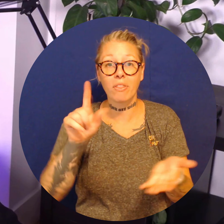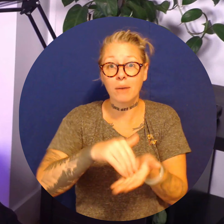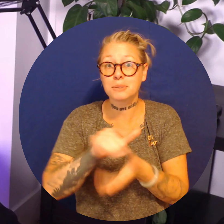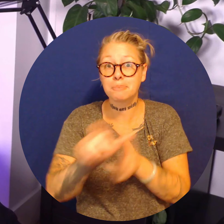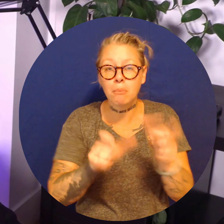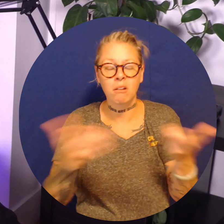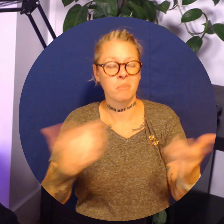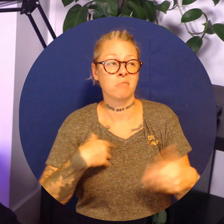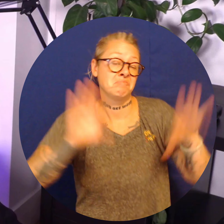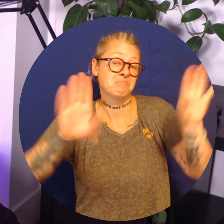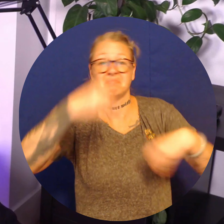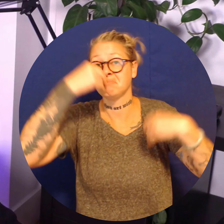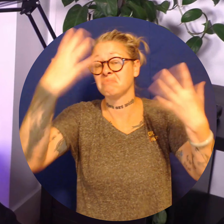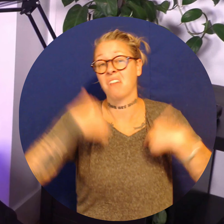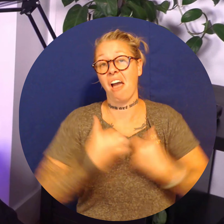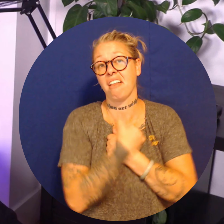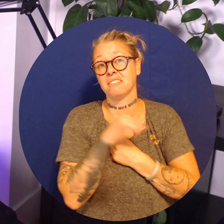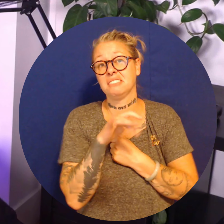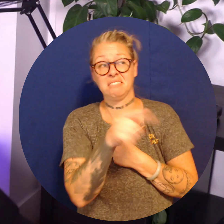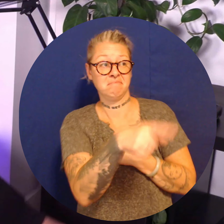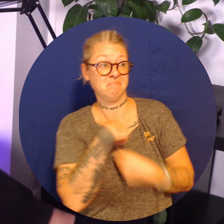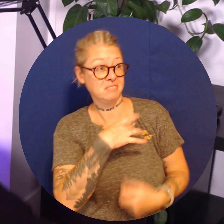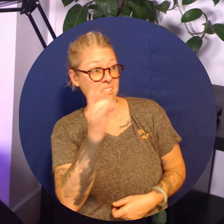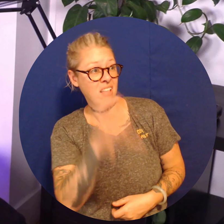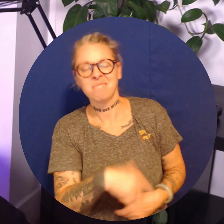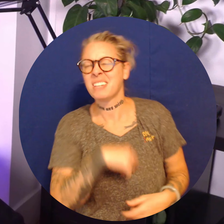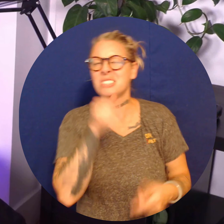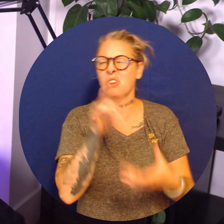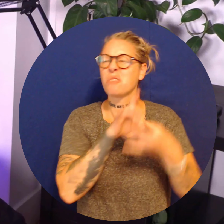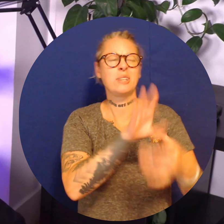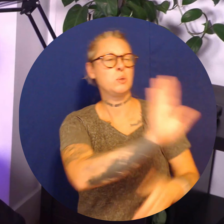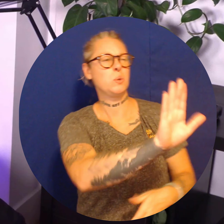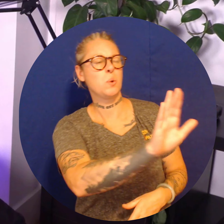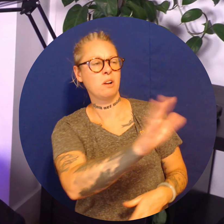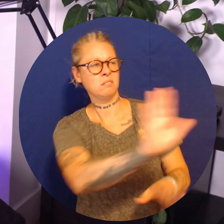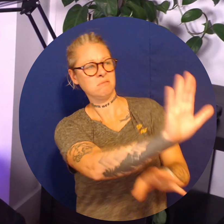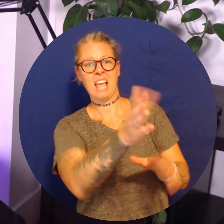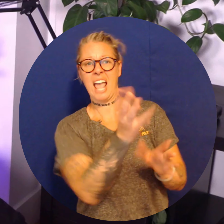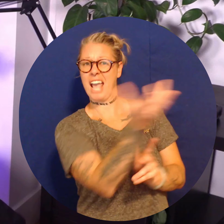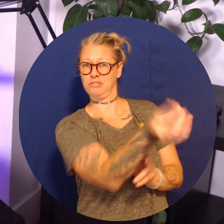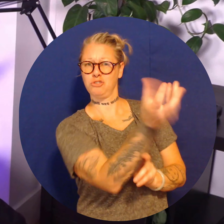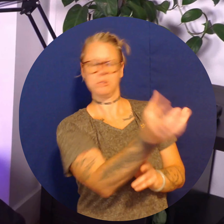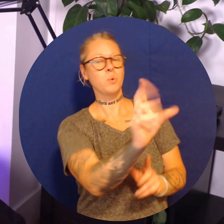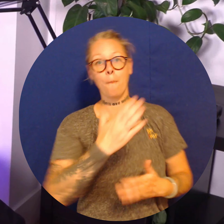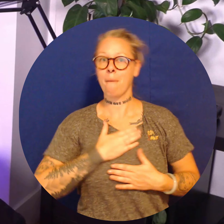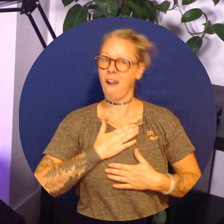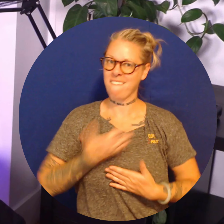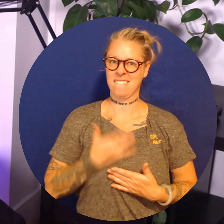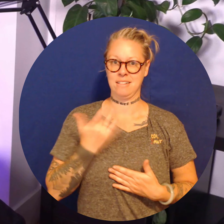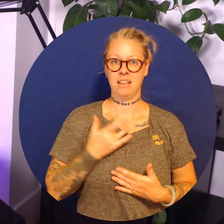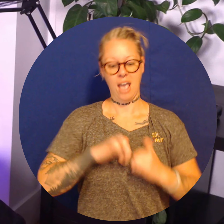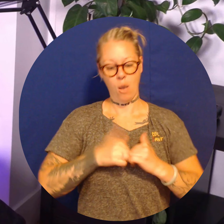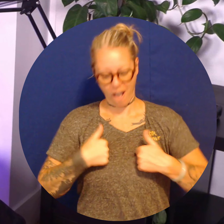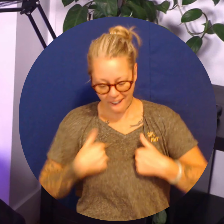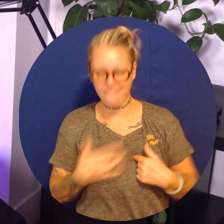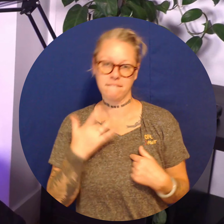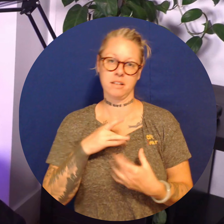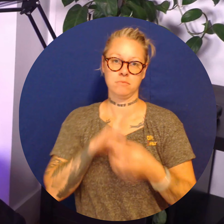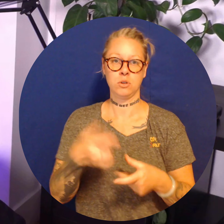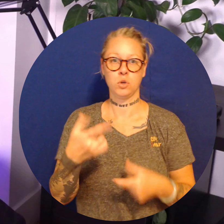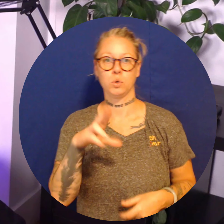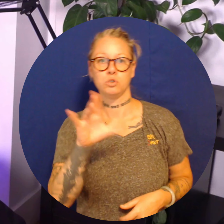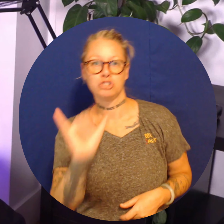i don't give a shit i loved it you know what i mean so it's like it's less about them it's less about external it's about how i feel about it how i